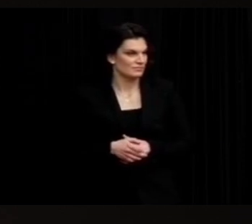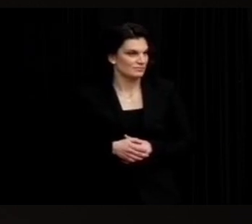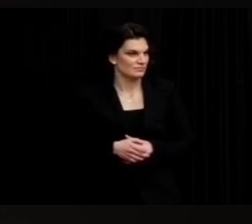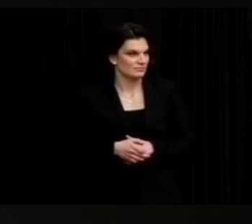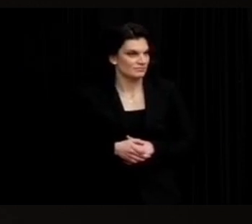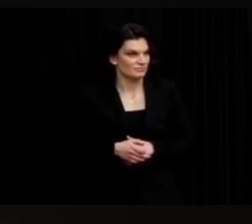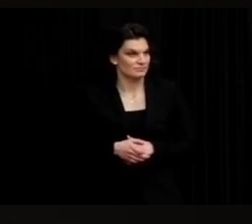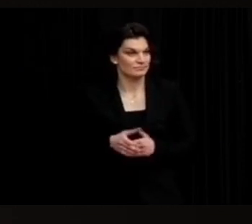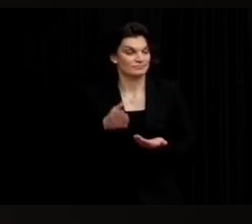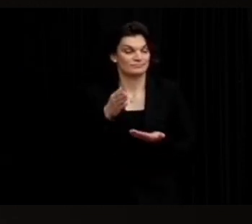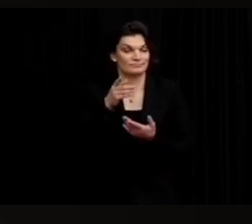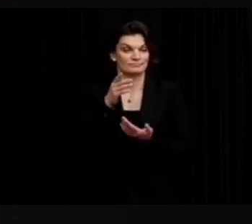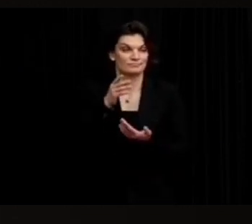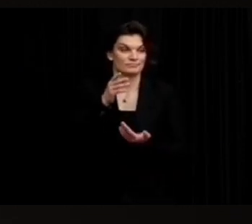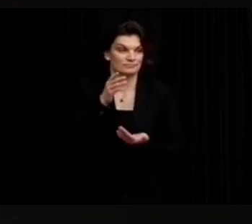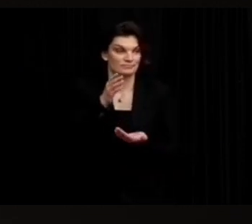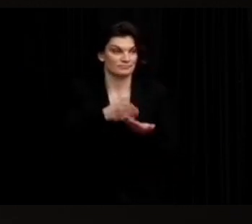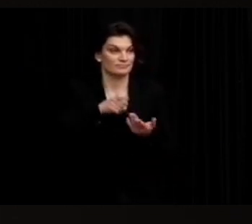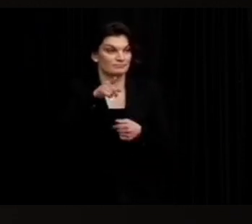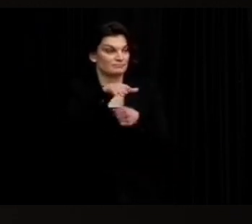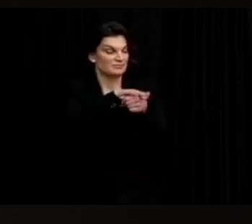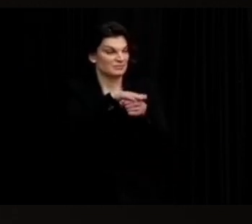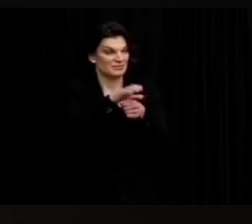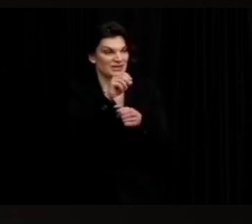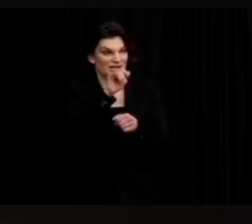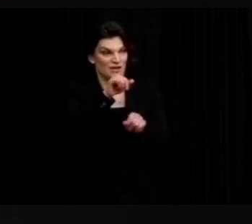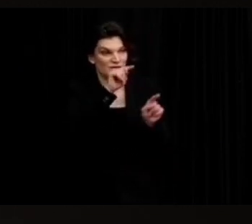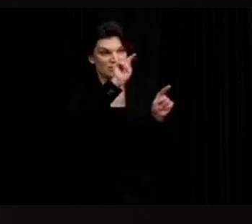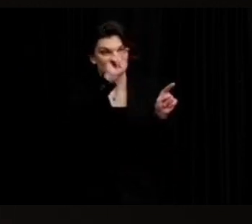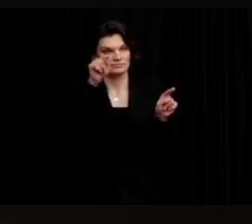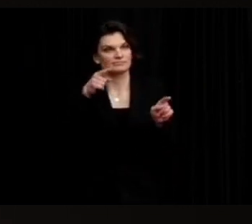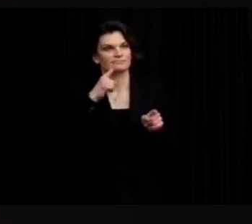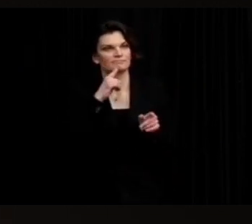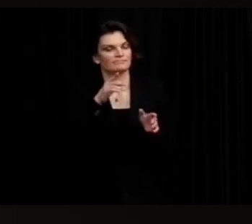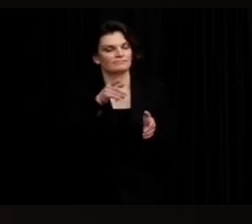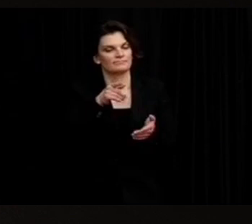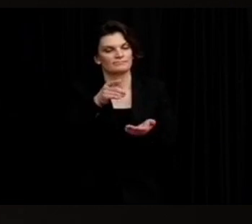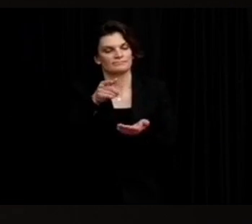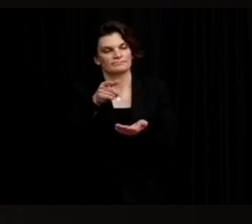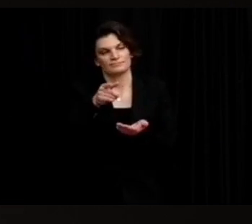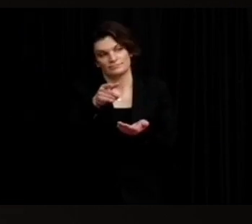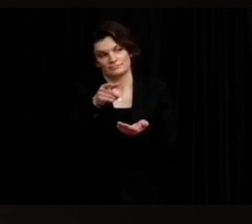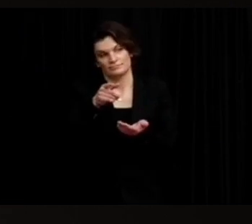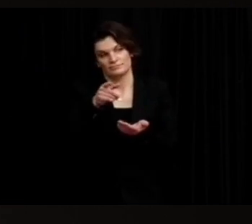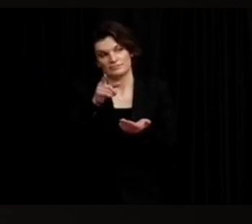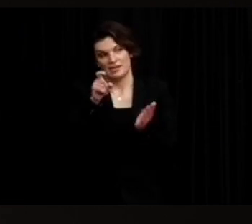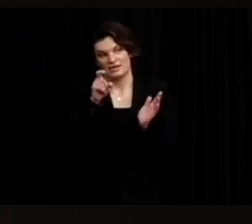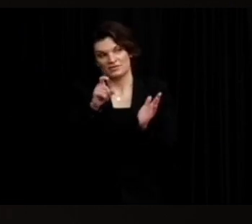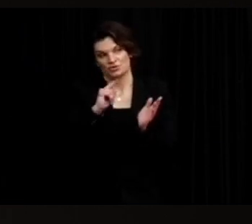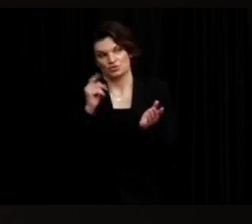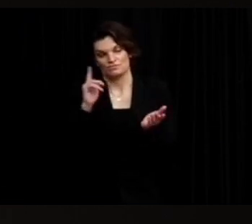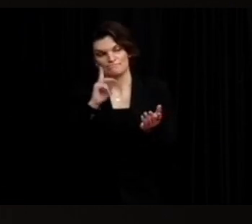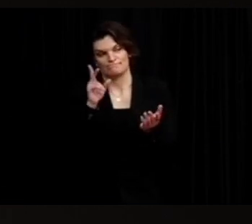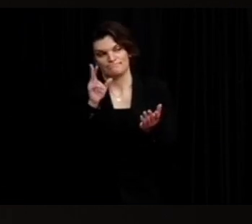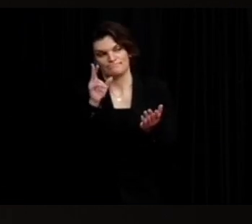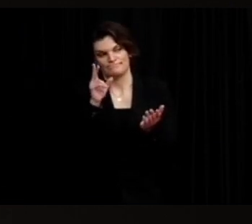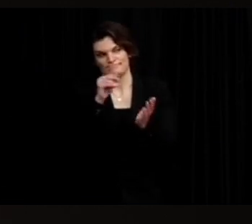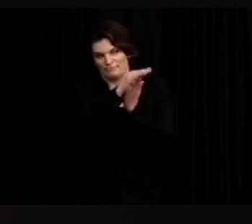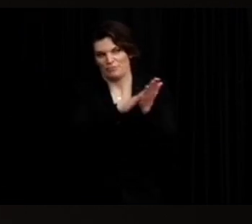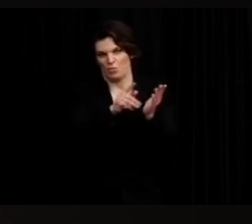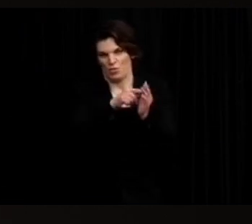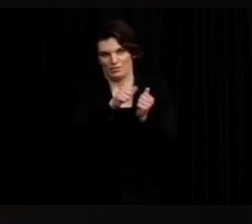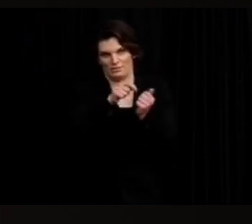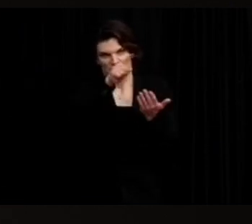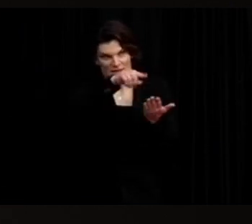which in some counties happens like once every 10 years, we just have a huge crisis in